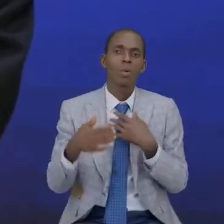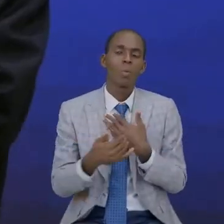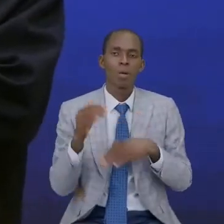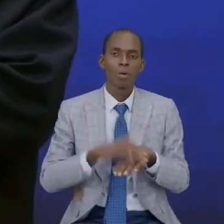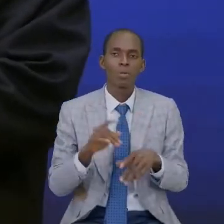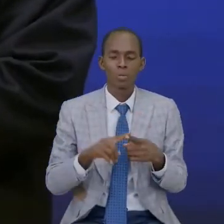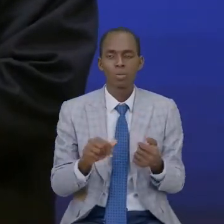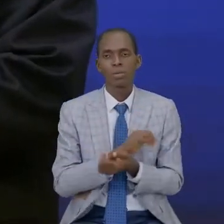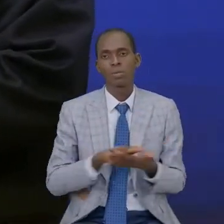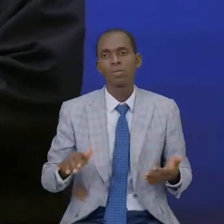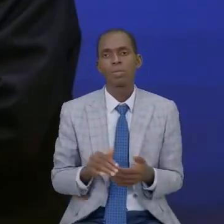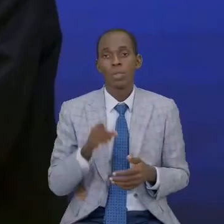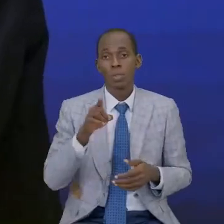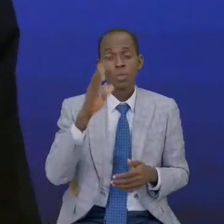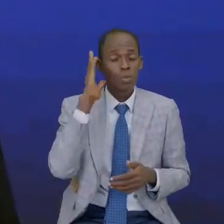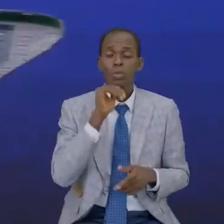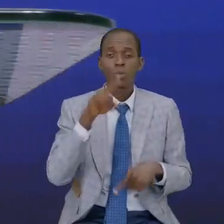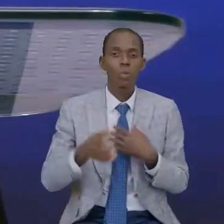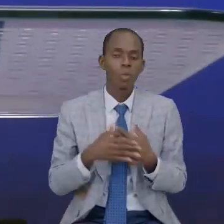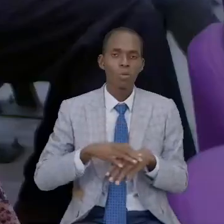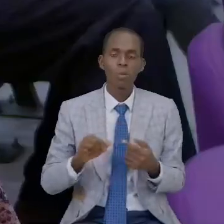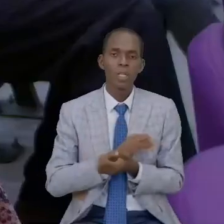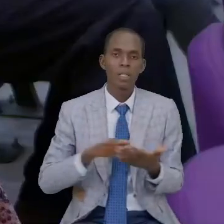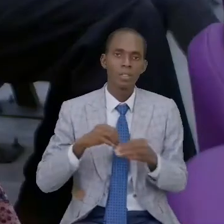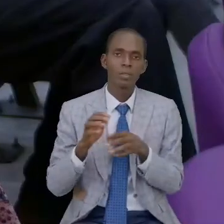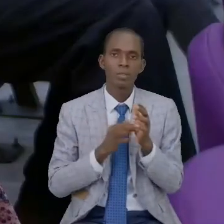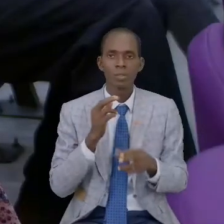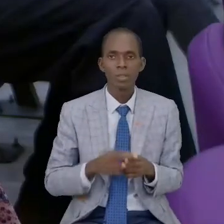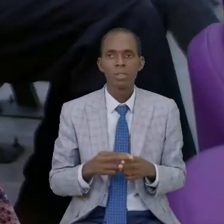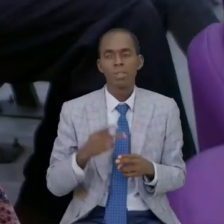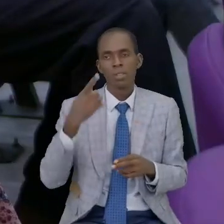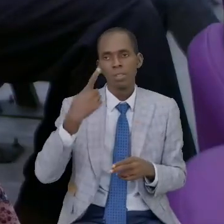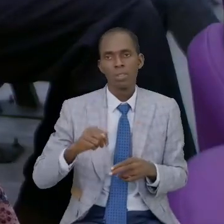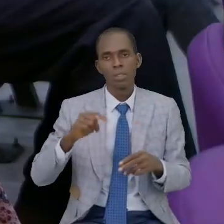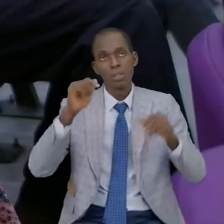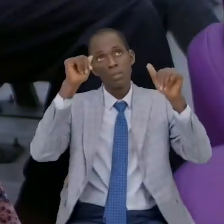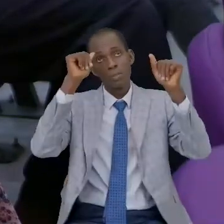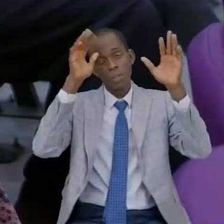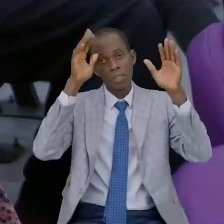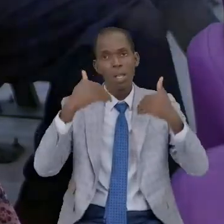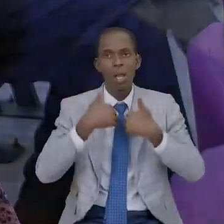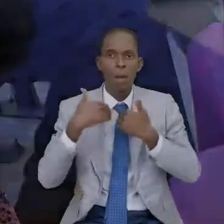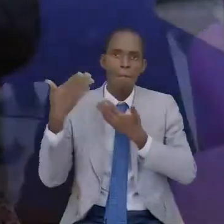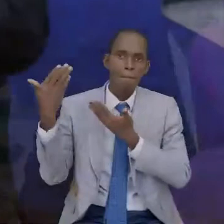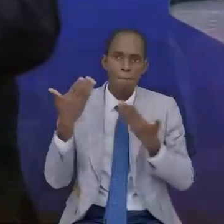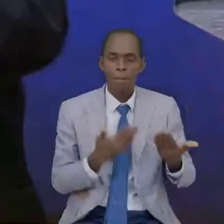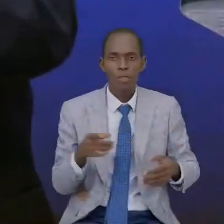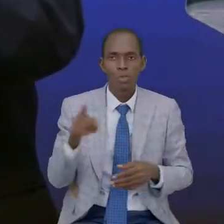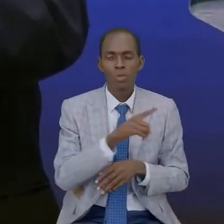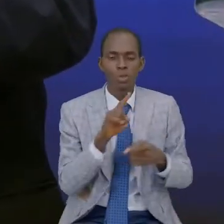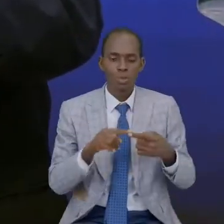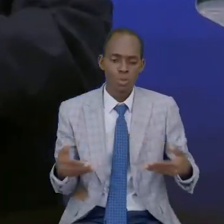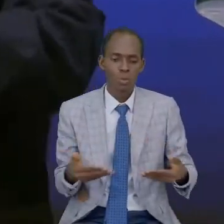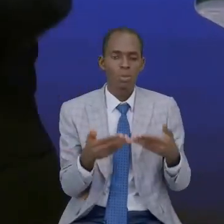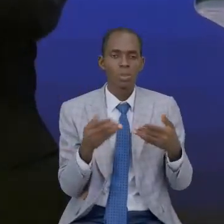draw back unto perdition. You will not draw back to perdition. The Father has brought you to his